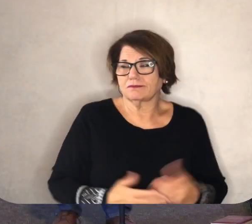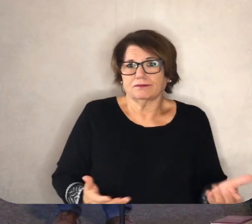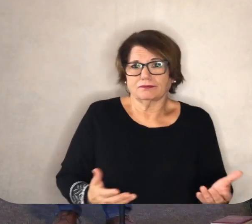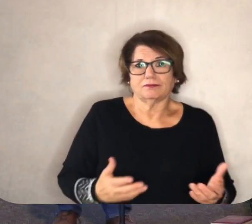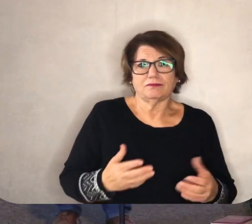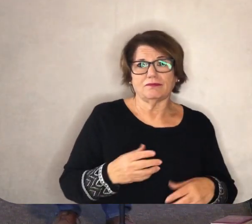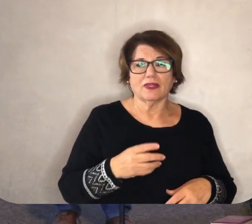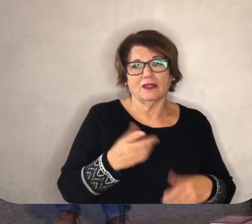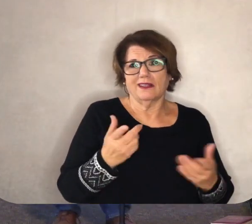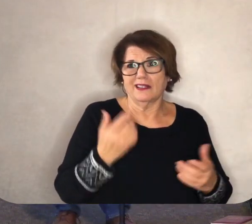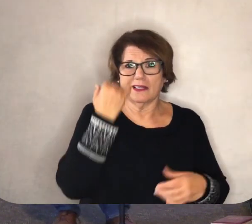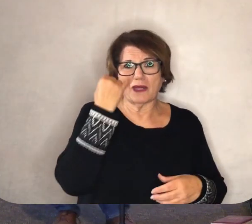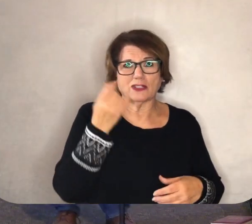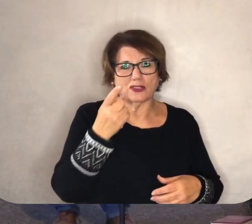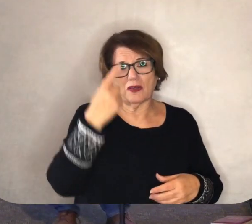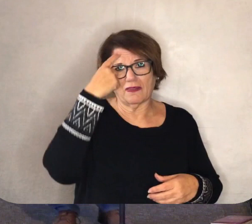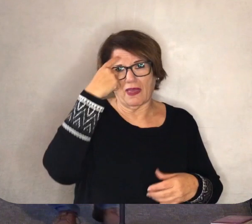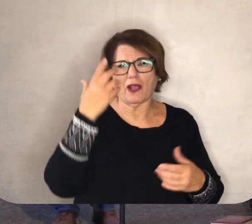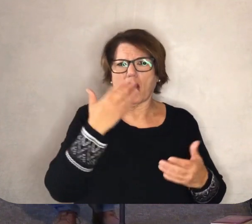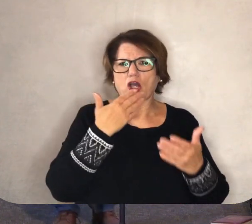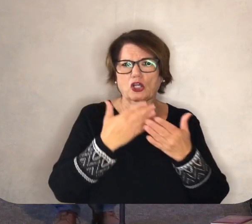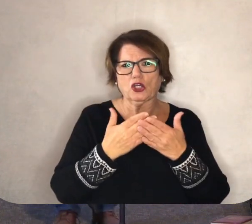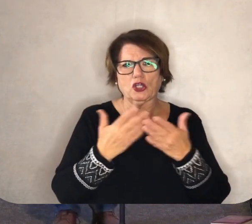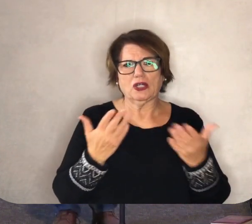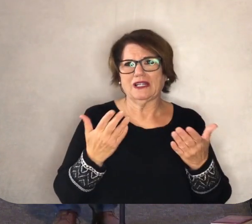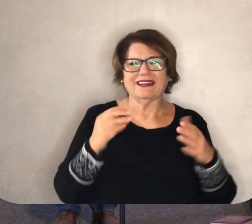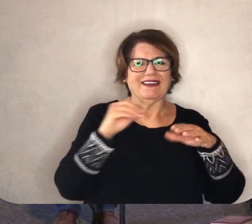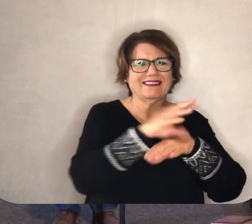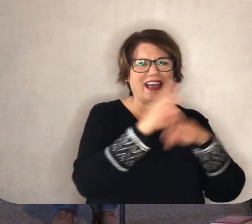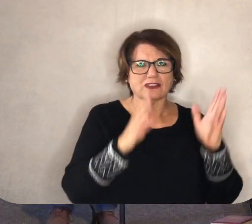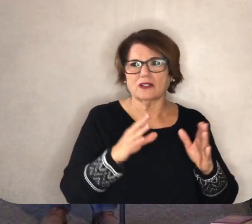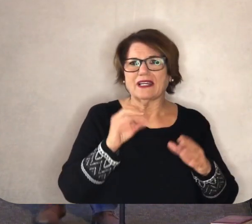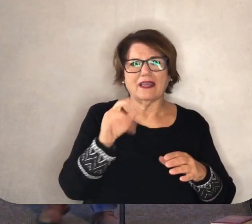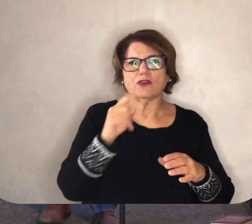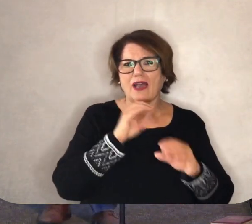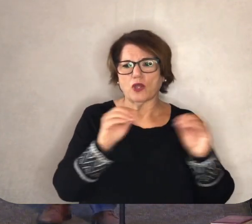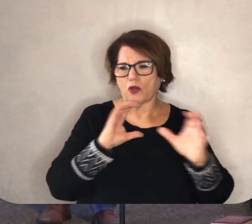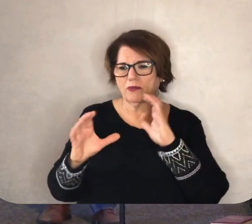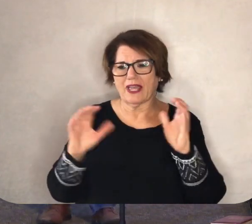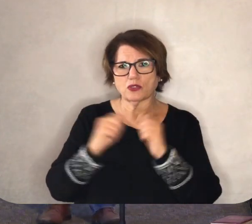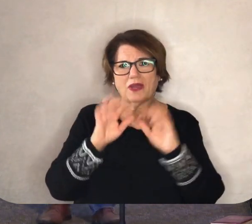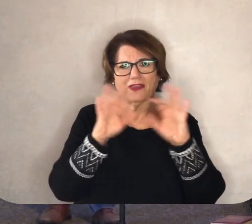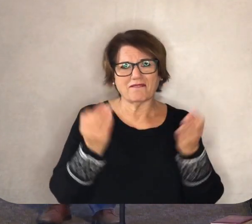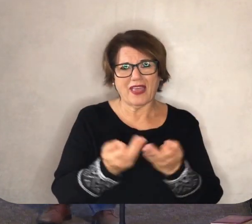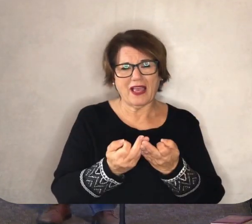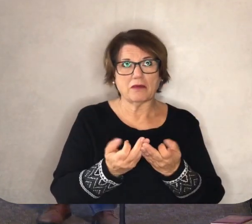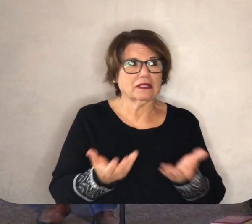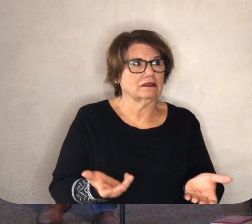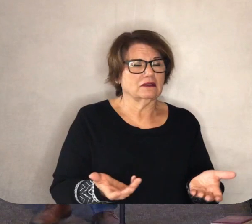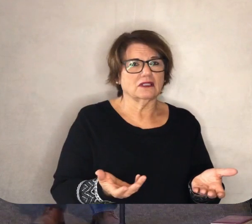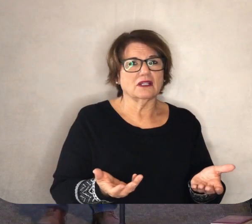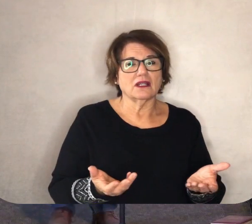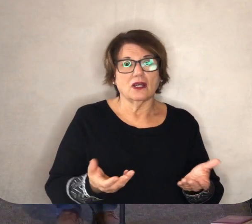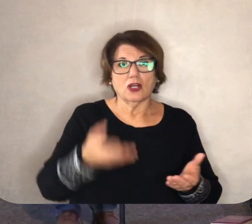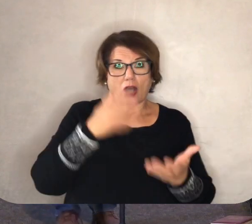think that you would be an effective counselor if you've lost communication with your own family. There's no reason to think that God